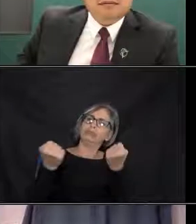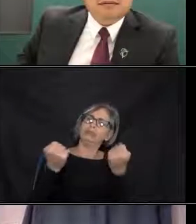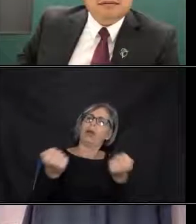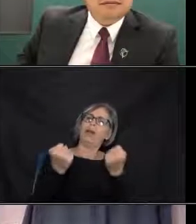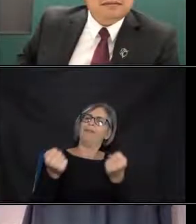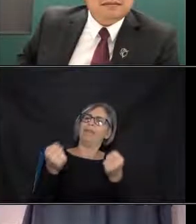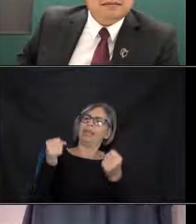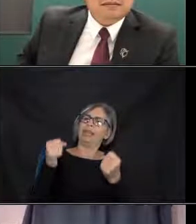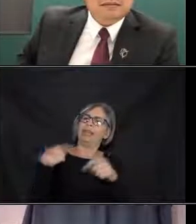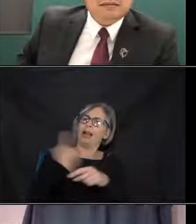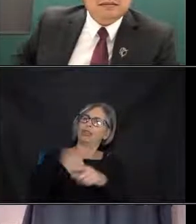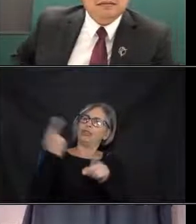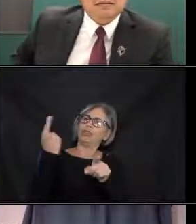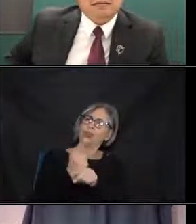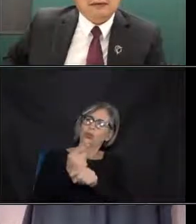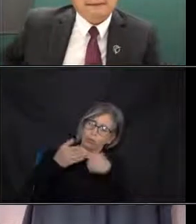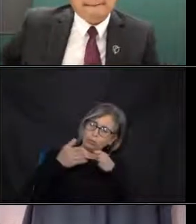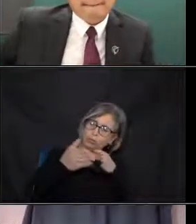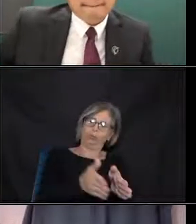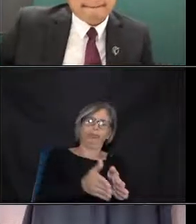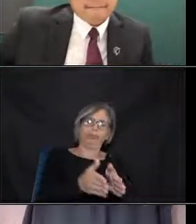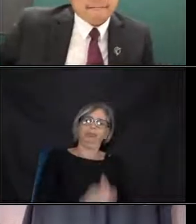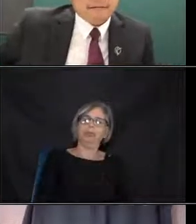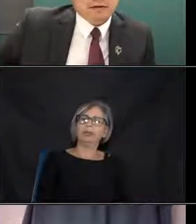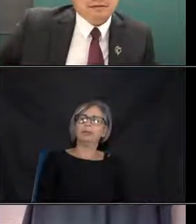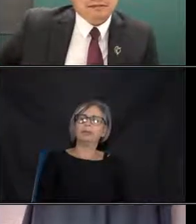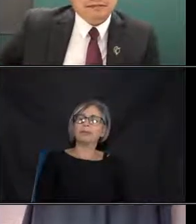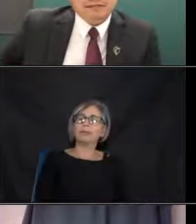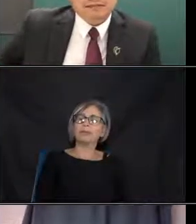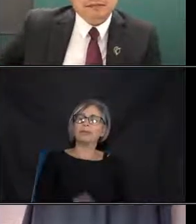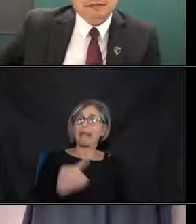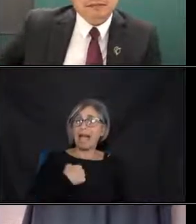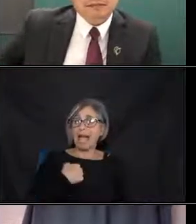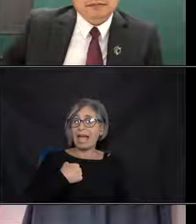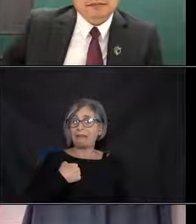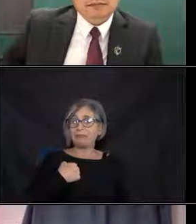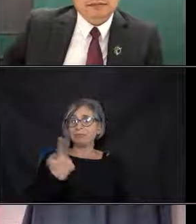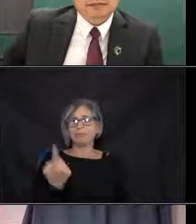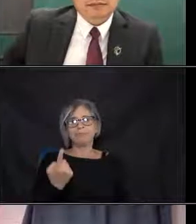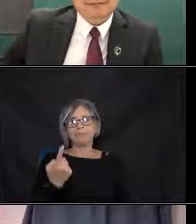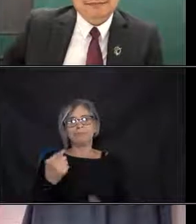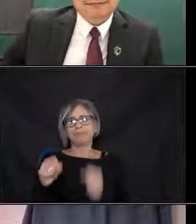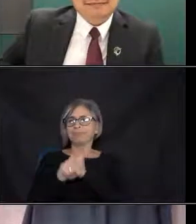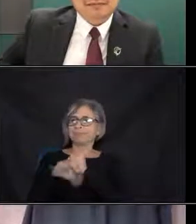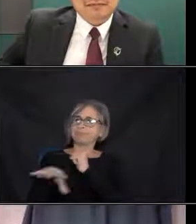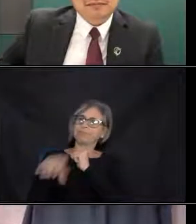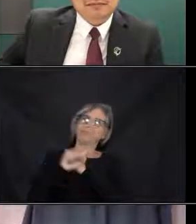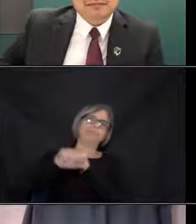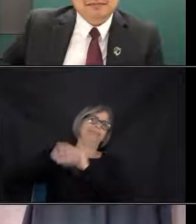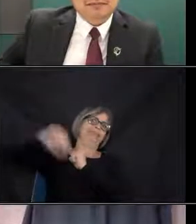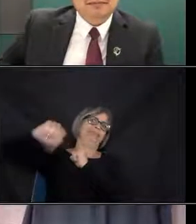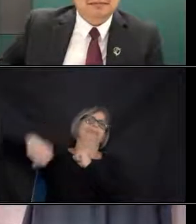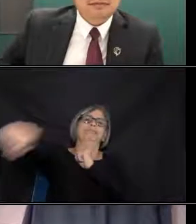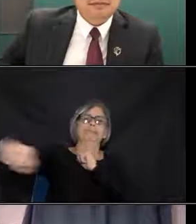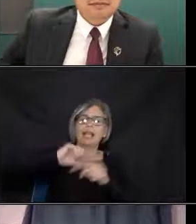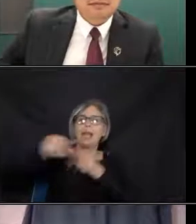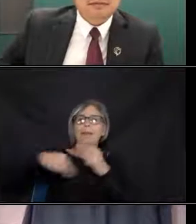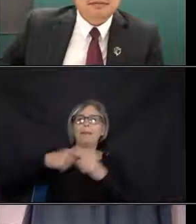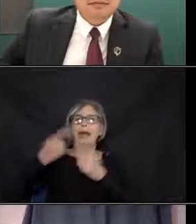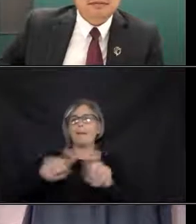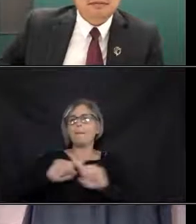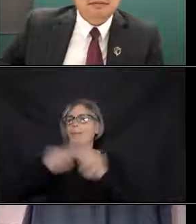direction. So I'm you know, pretty verbose in what I'm trying to say here, which is overall